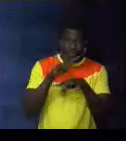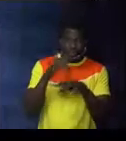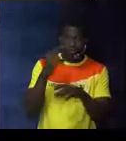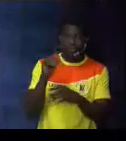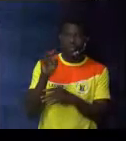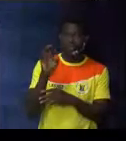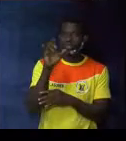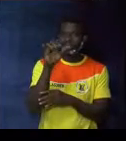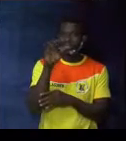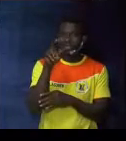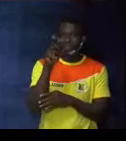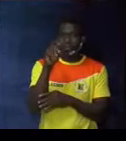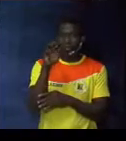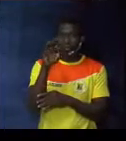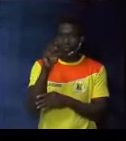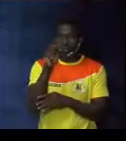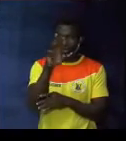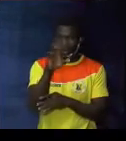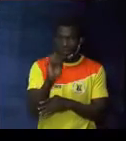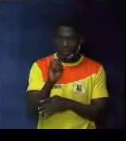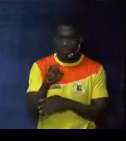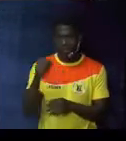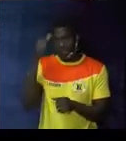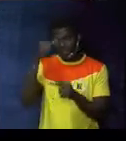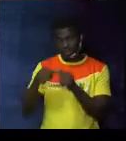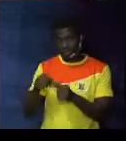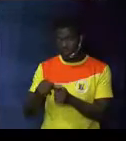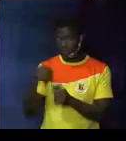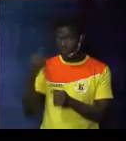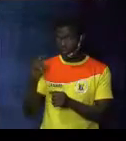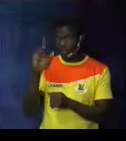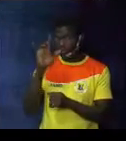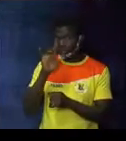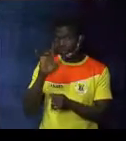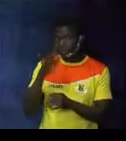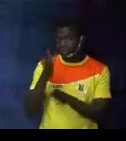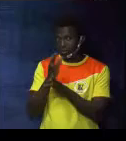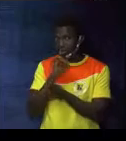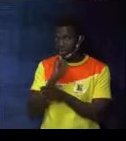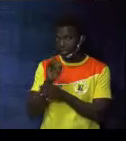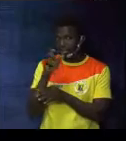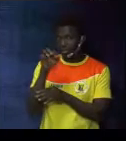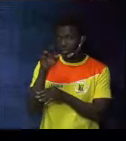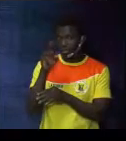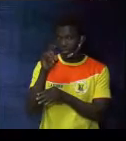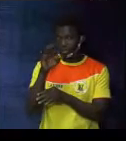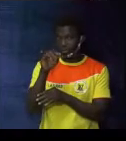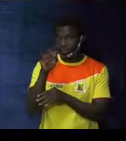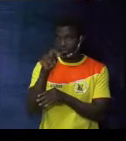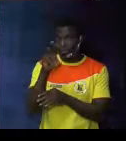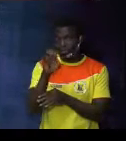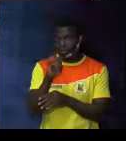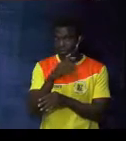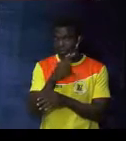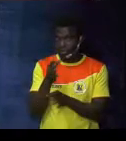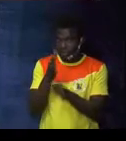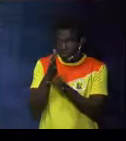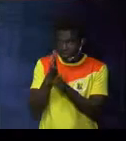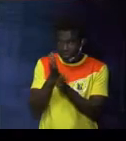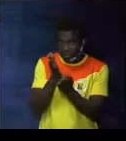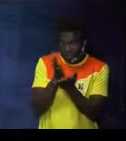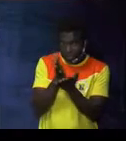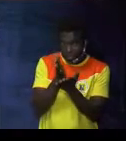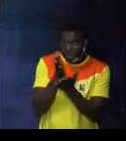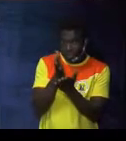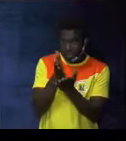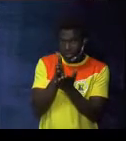touch the circumference. Remember, we're using the yellow line to represent the circumference. A line that I draw from the center, a straight line that